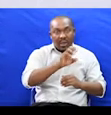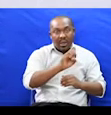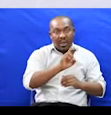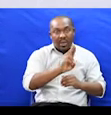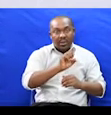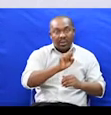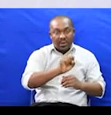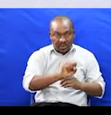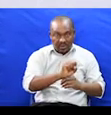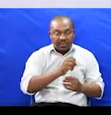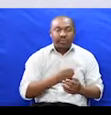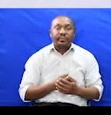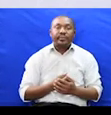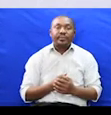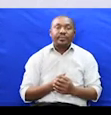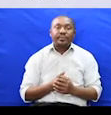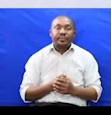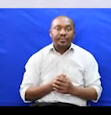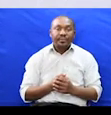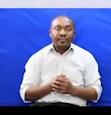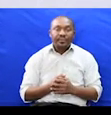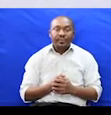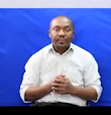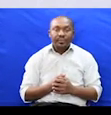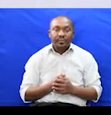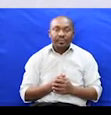within the nucleus.